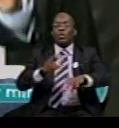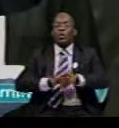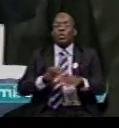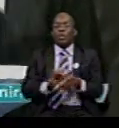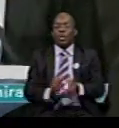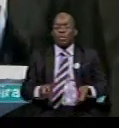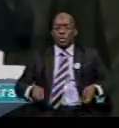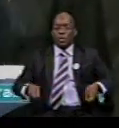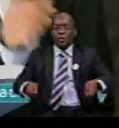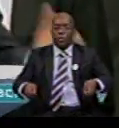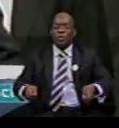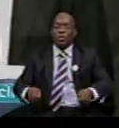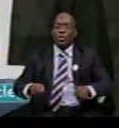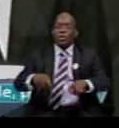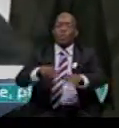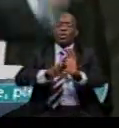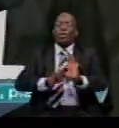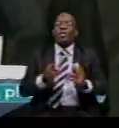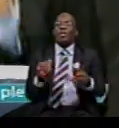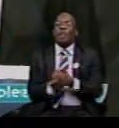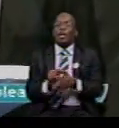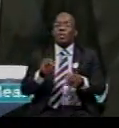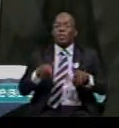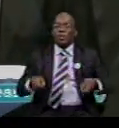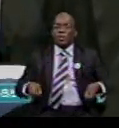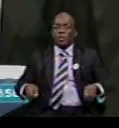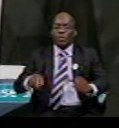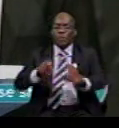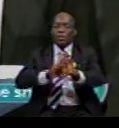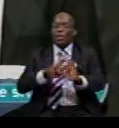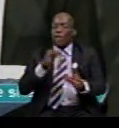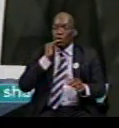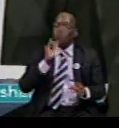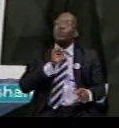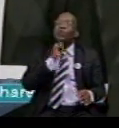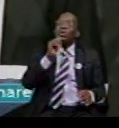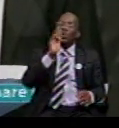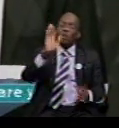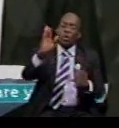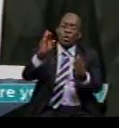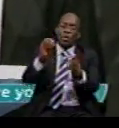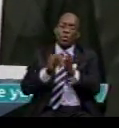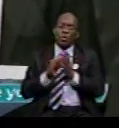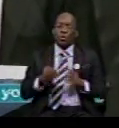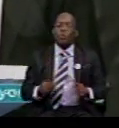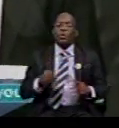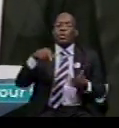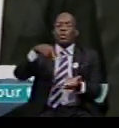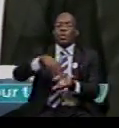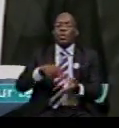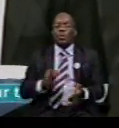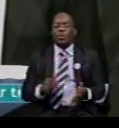wheelchair is not your own. Get up now. You have received your miracle.